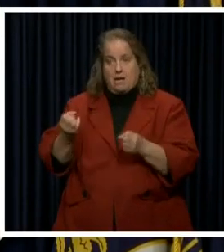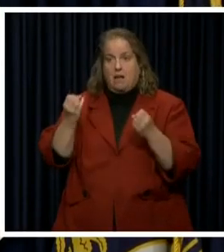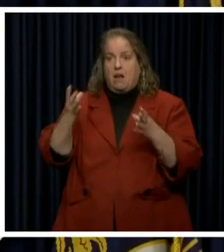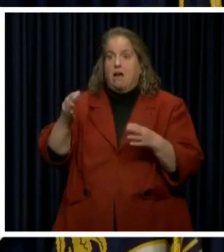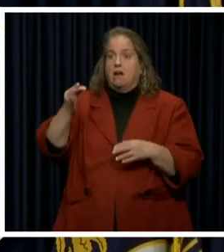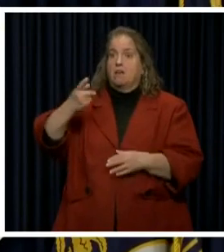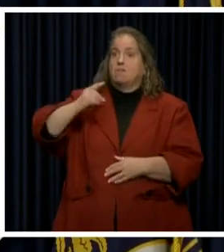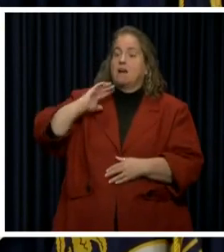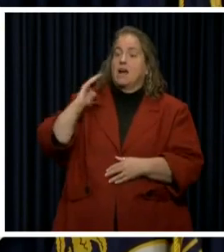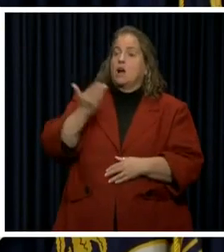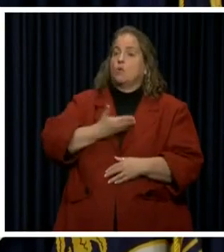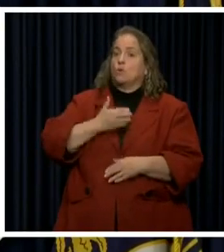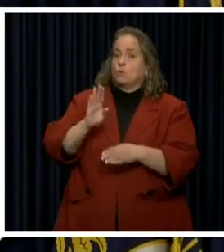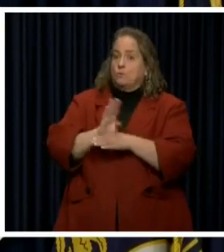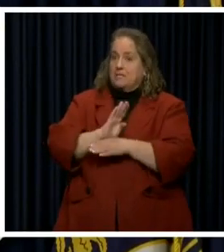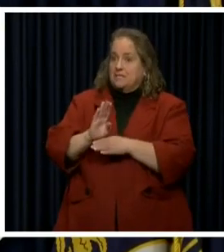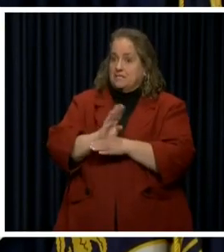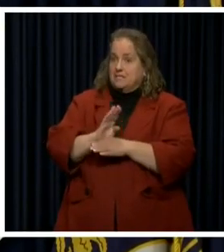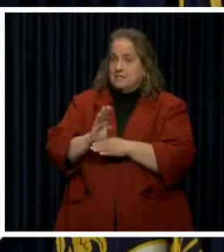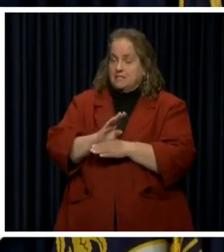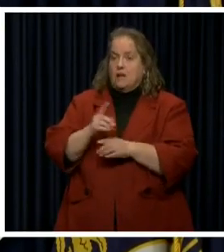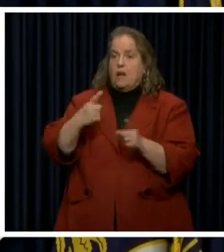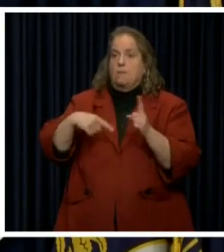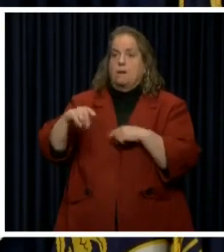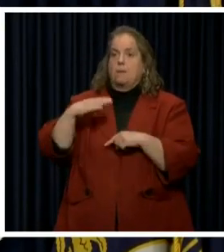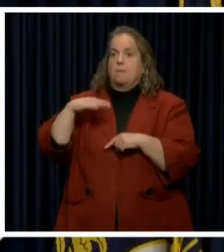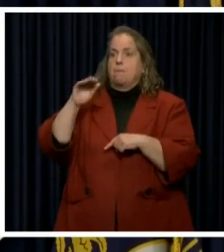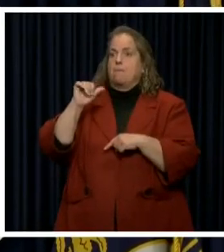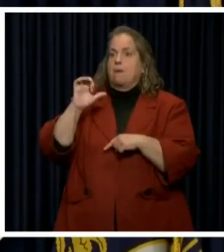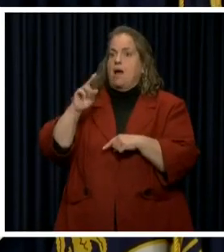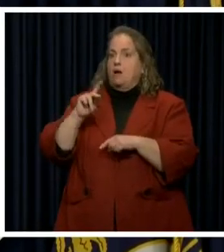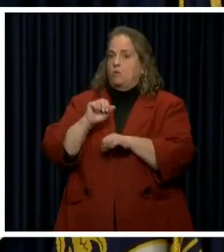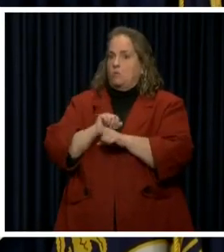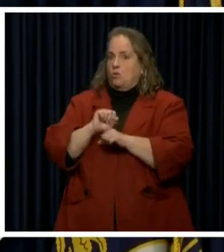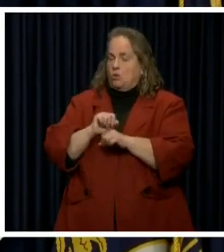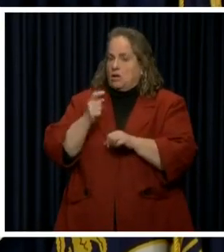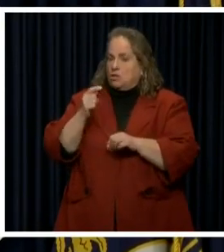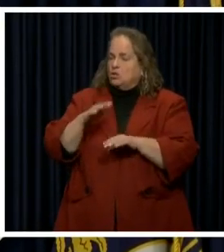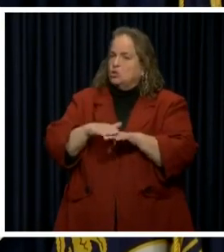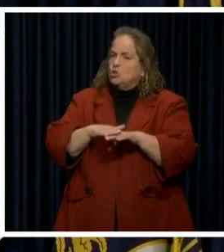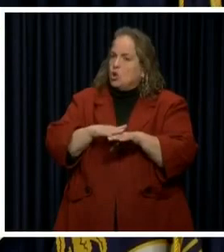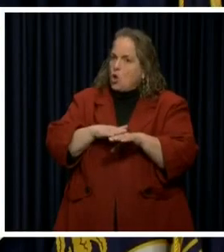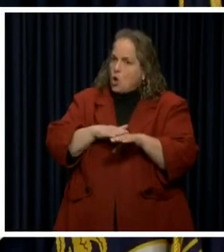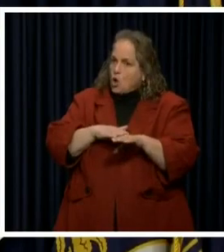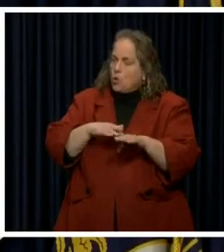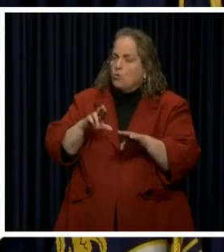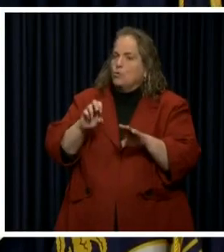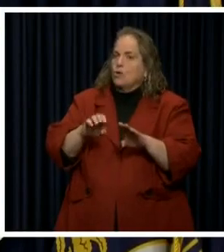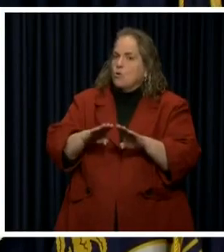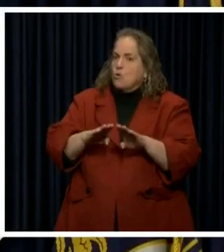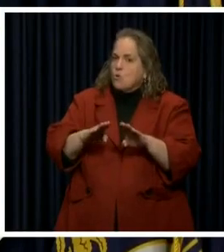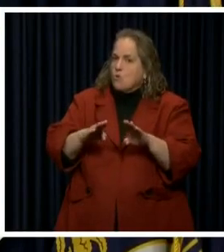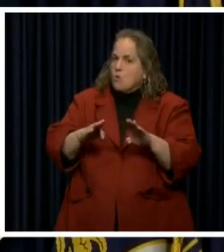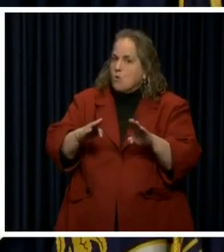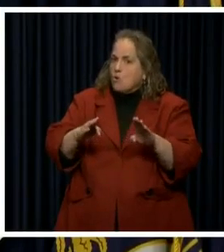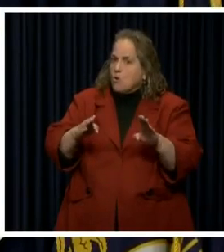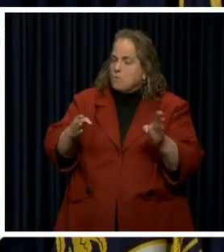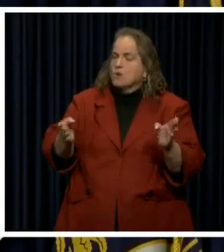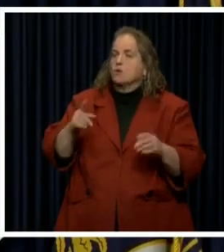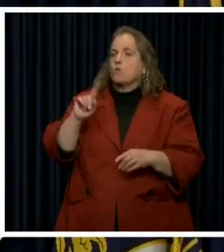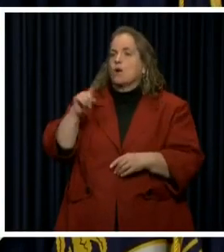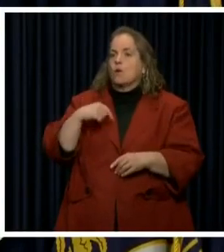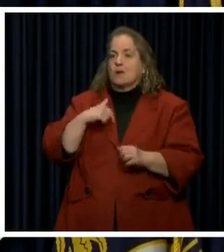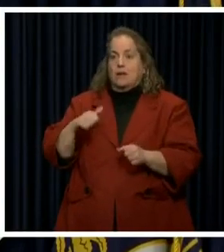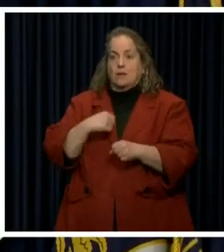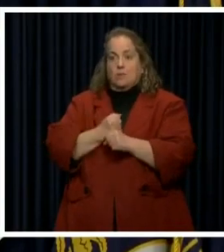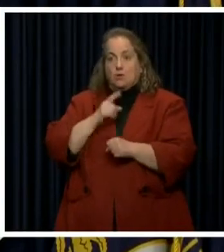of our businesses coming back online in a slow, gradual reopening to where we can